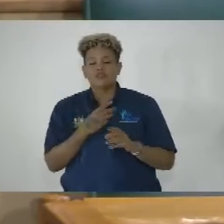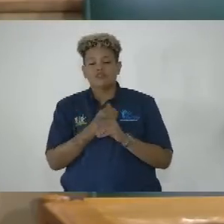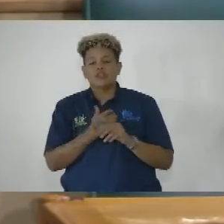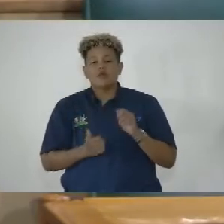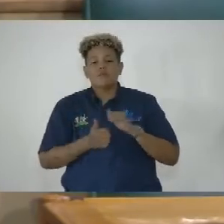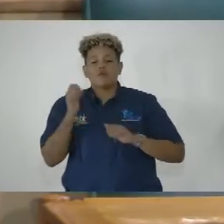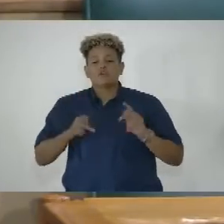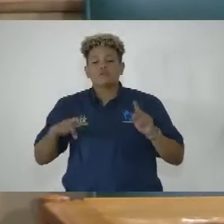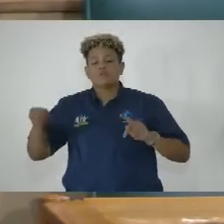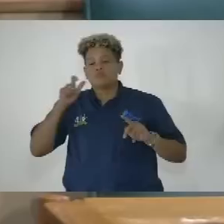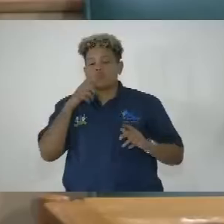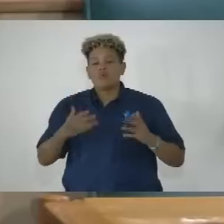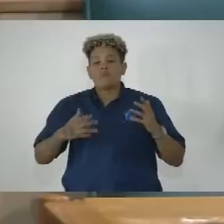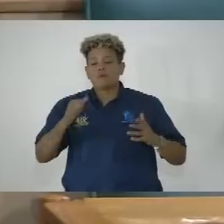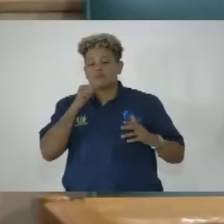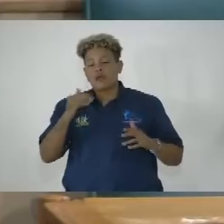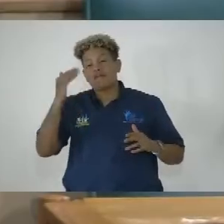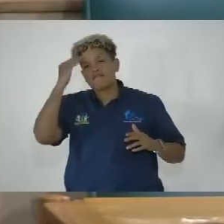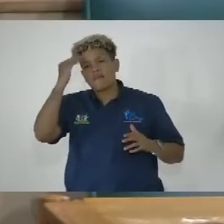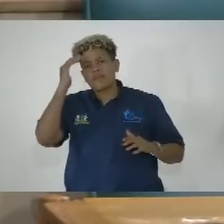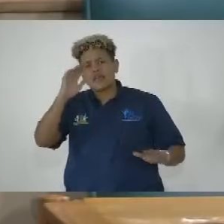most people who may not be familiar